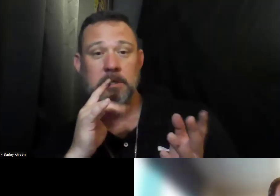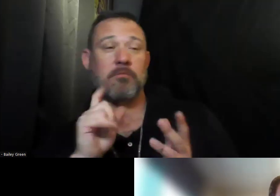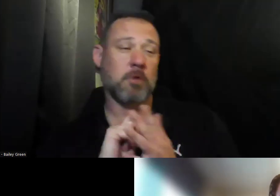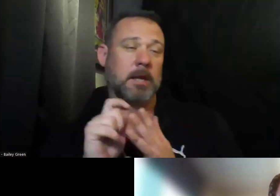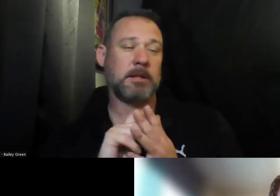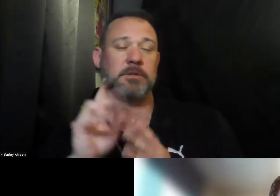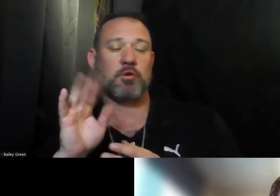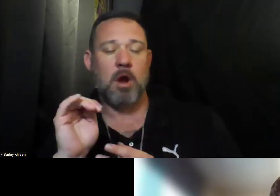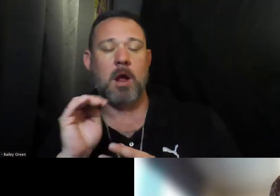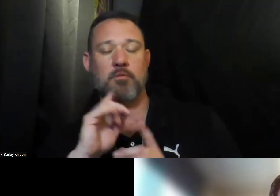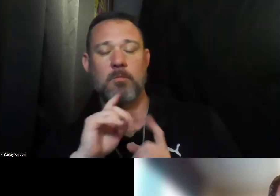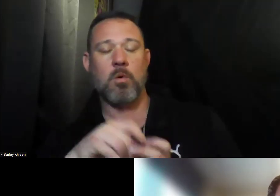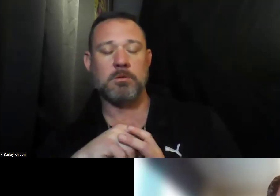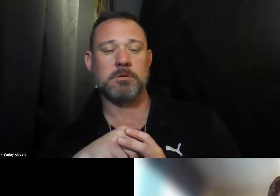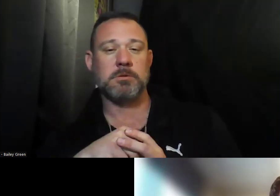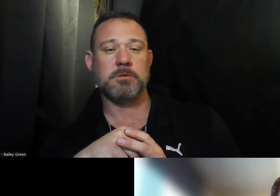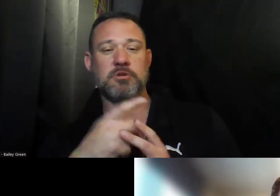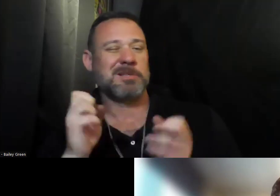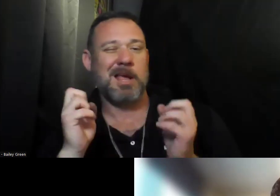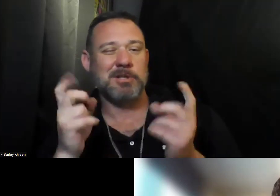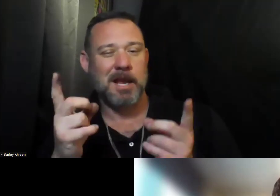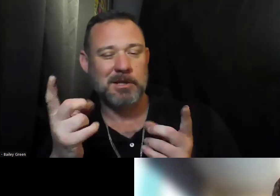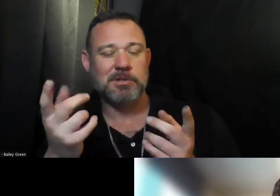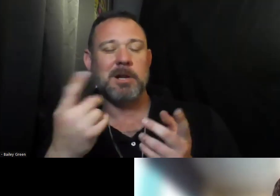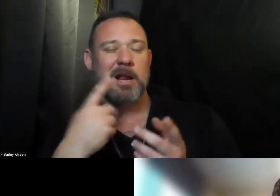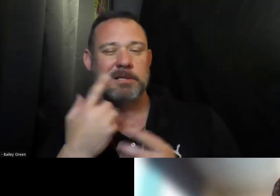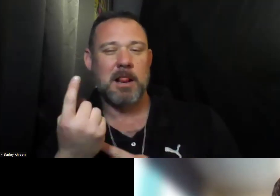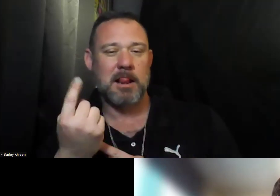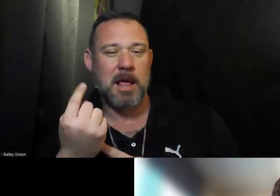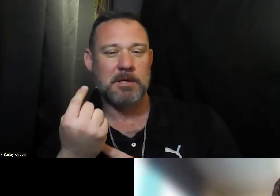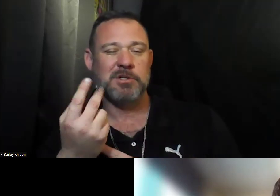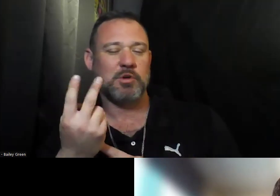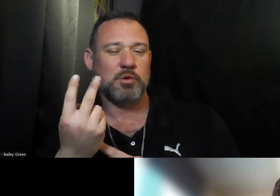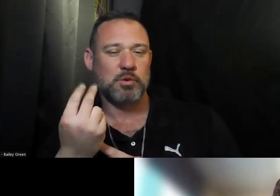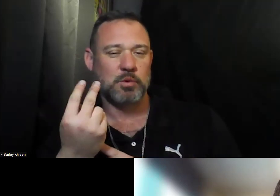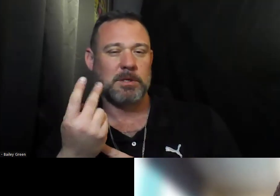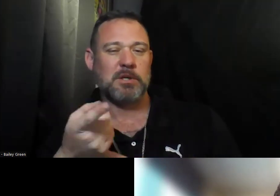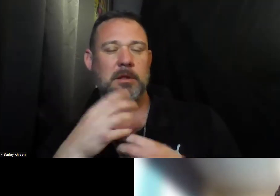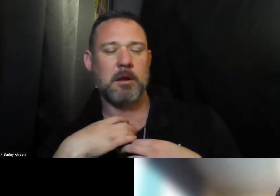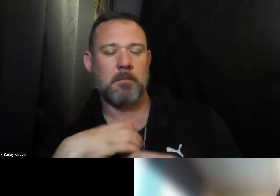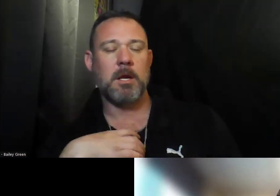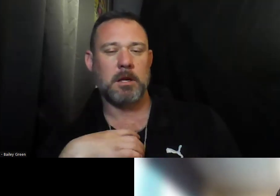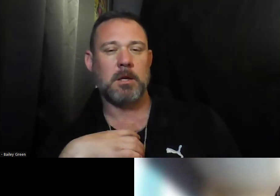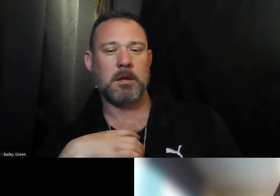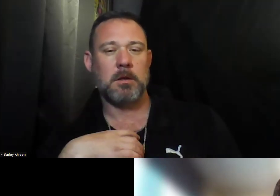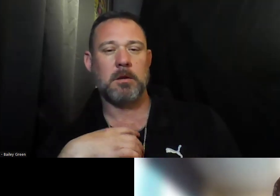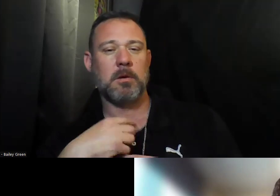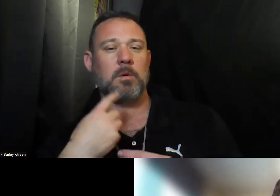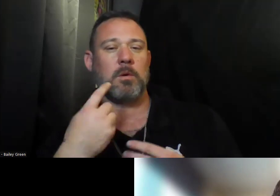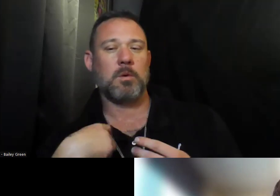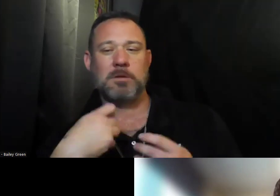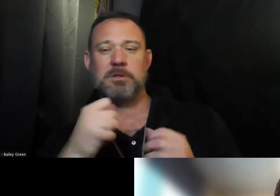things like that. So it's just education. And I said this last year, and the last 2 years I've been on these committees, you know, we just got